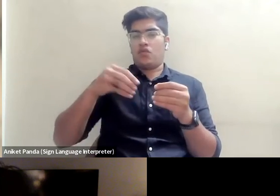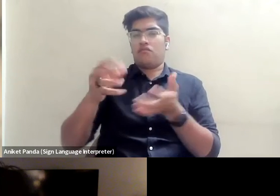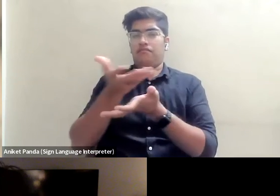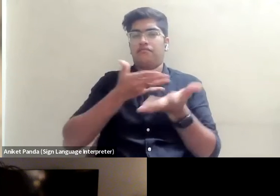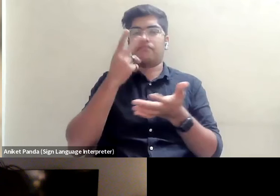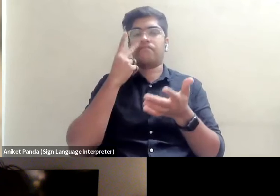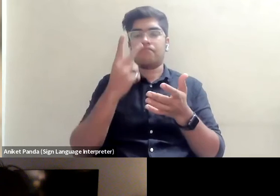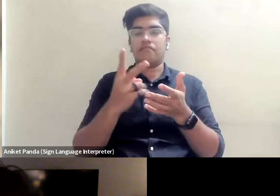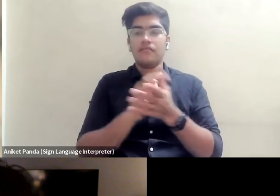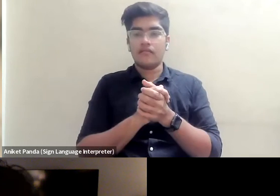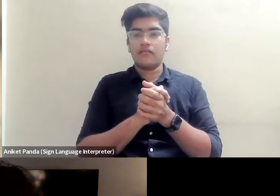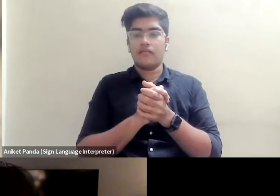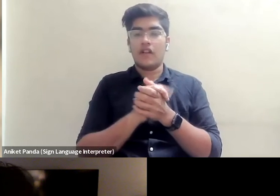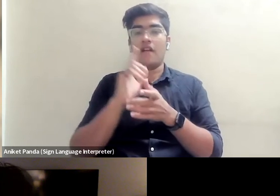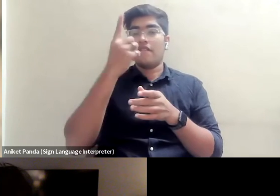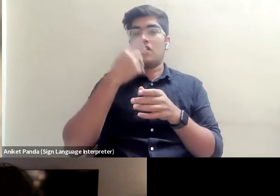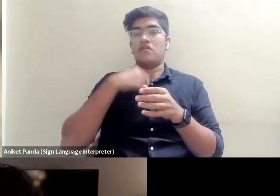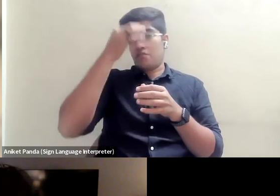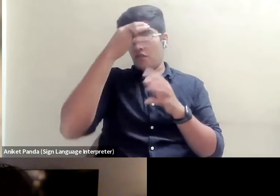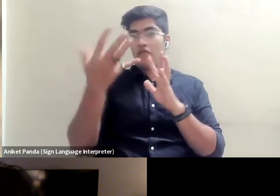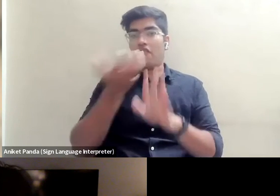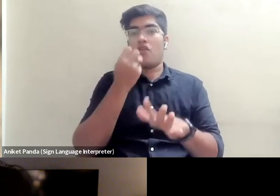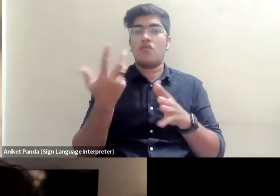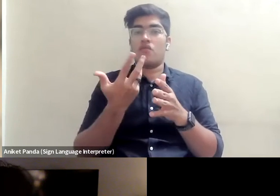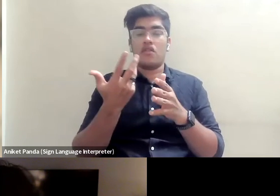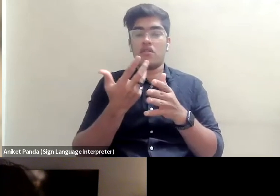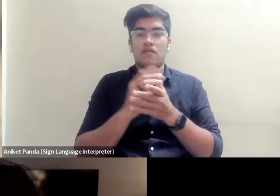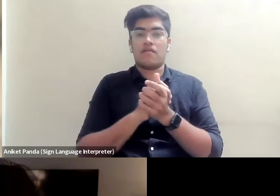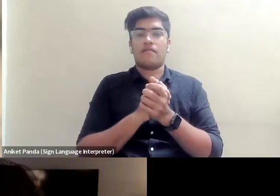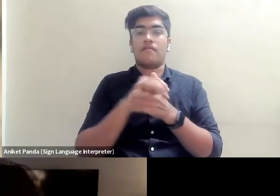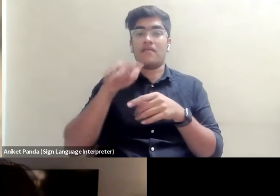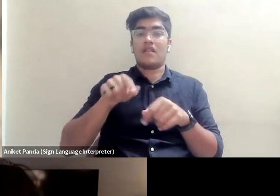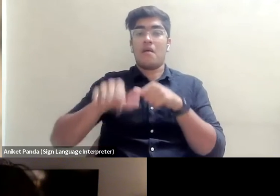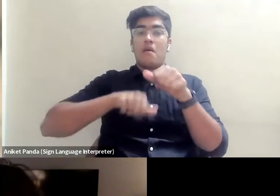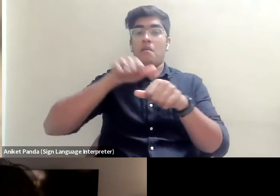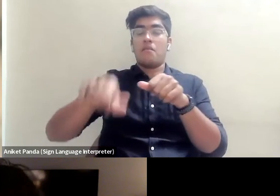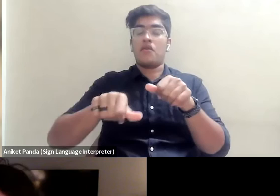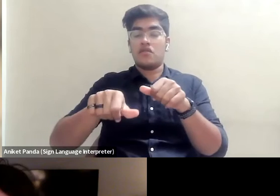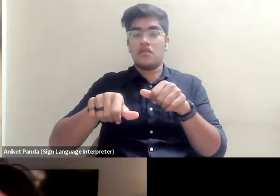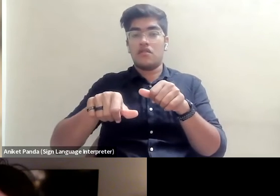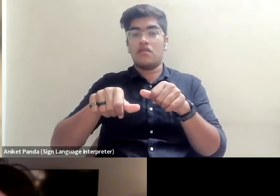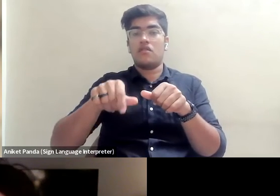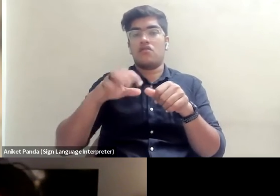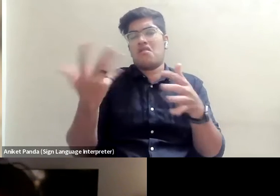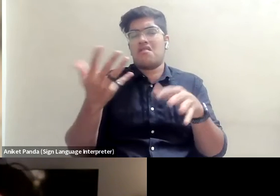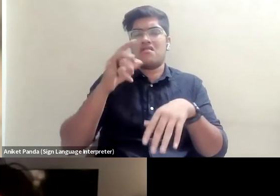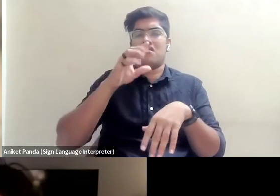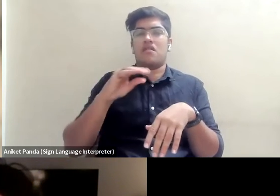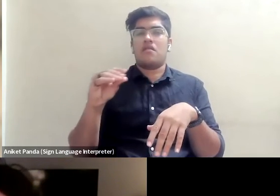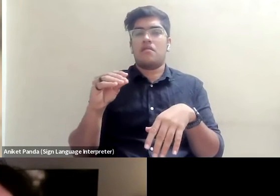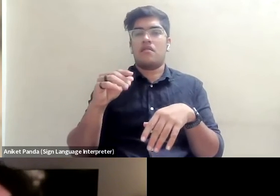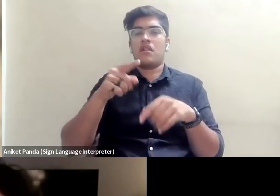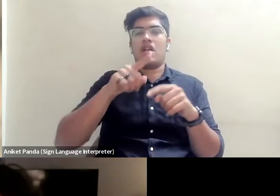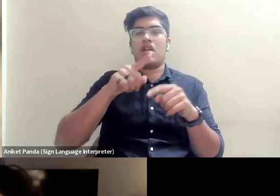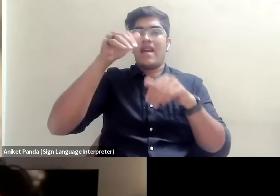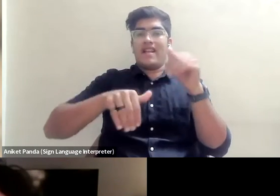that I identified is that the first thing that happens is in the process is that you either through the election